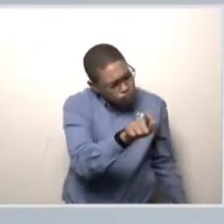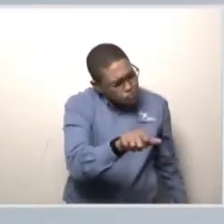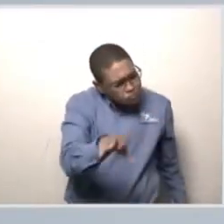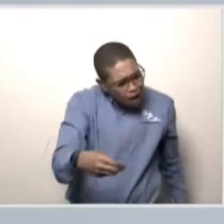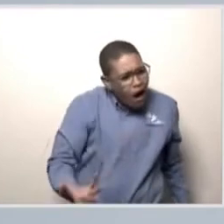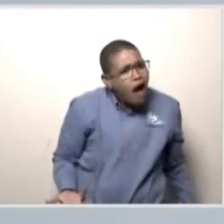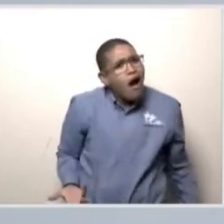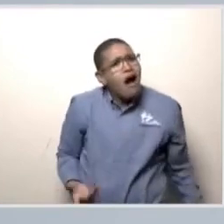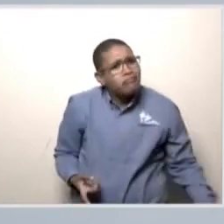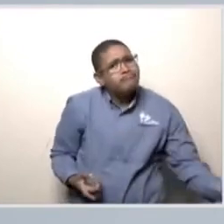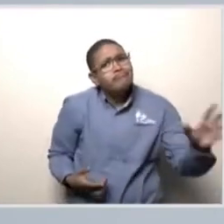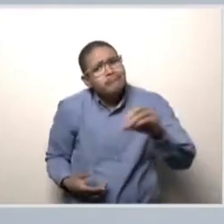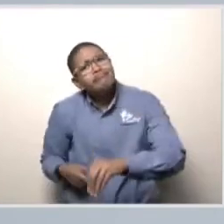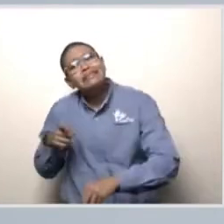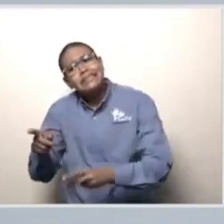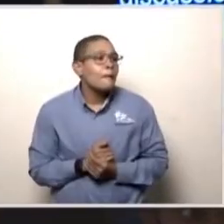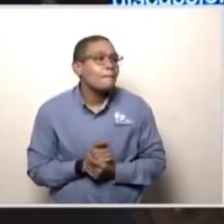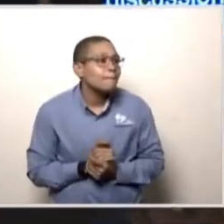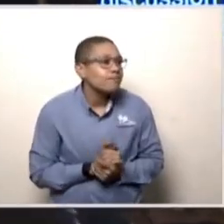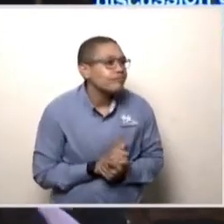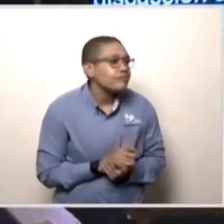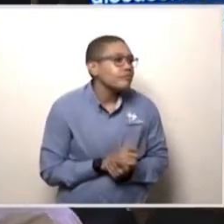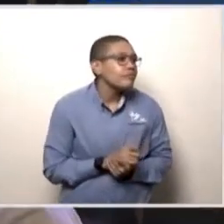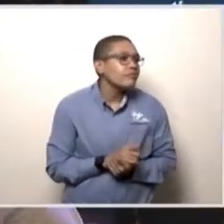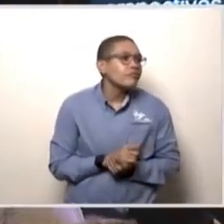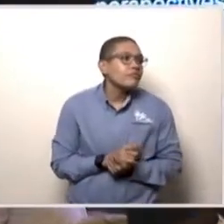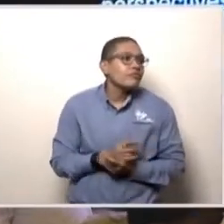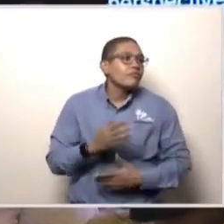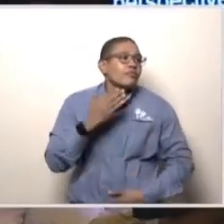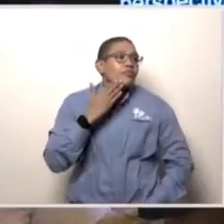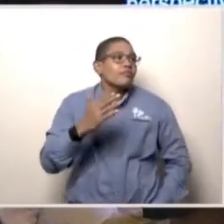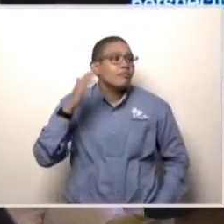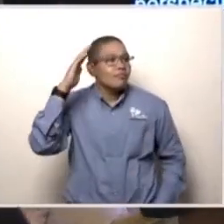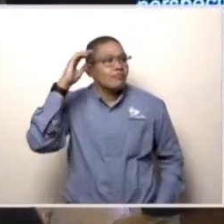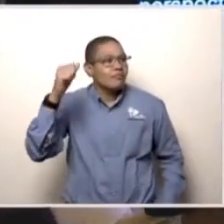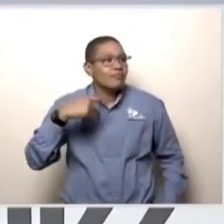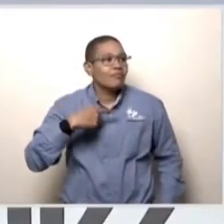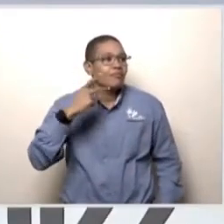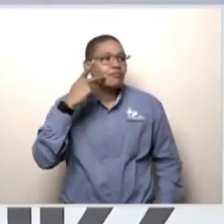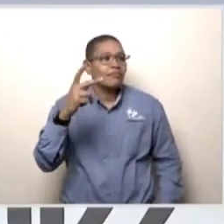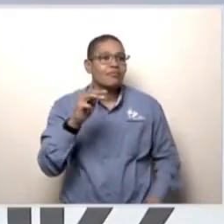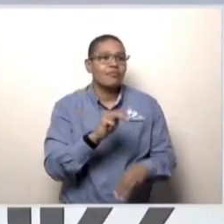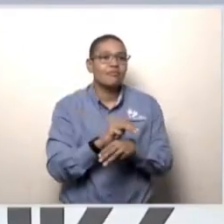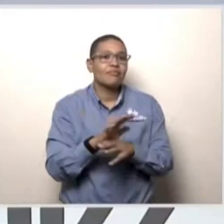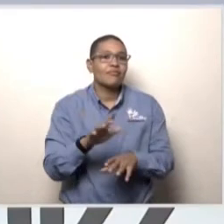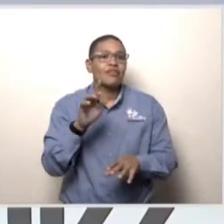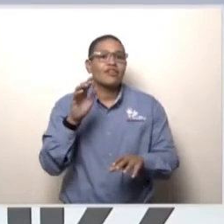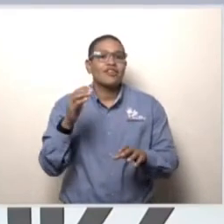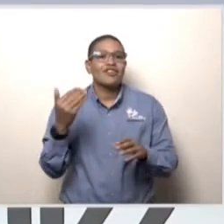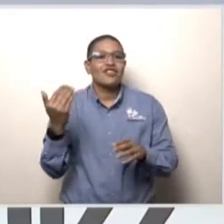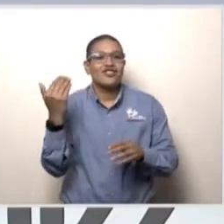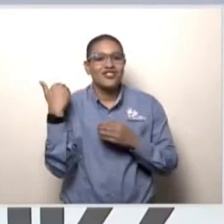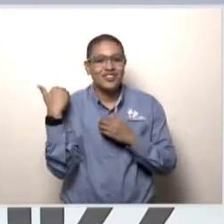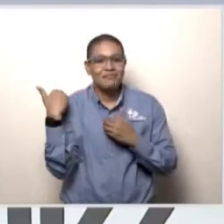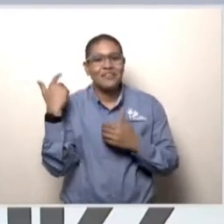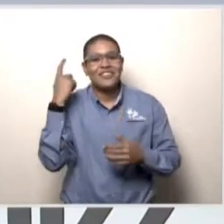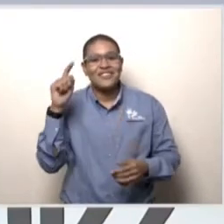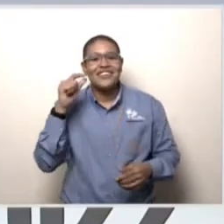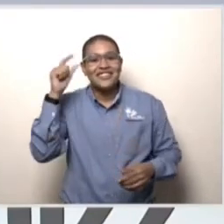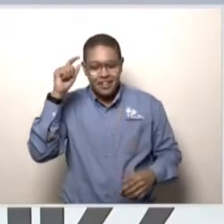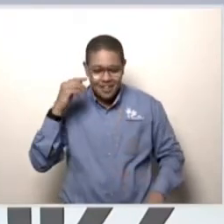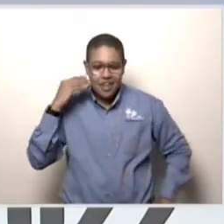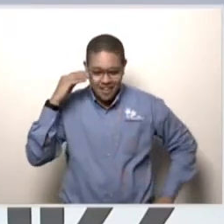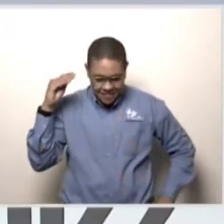know, this is a place for women too. Thank you so very much, Mr. President. I saw our minister responsible for gender nodding emphatically as